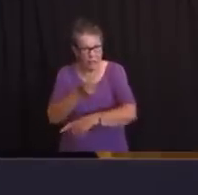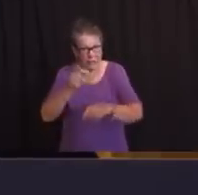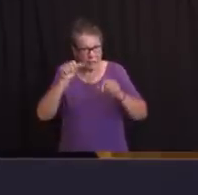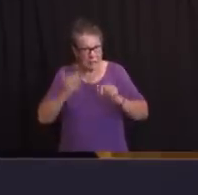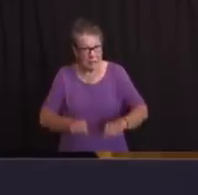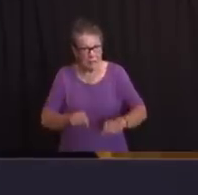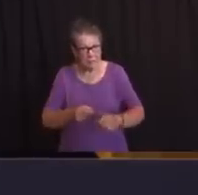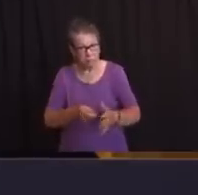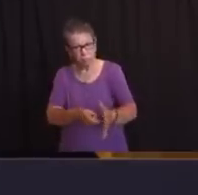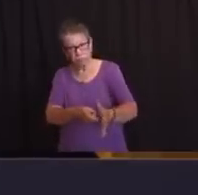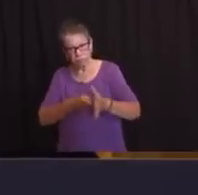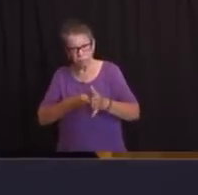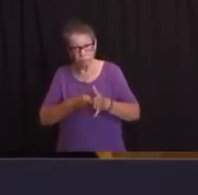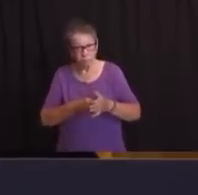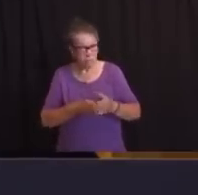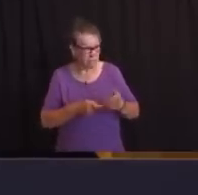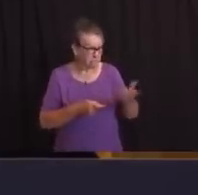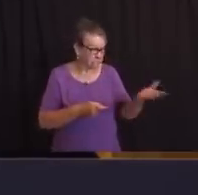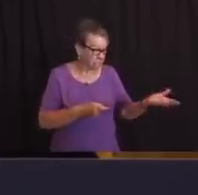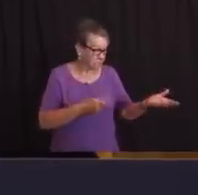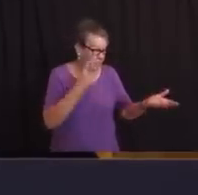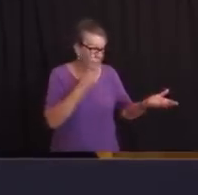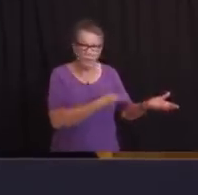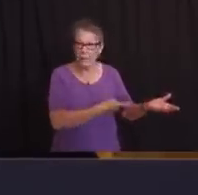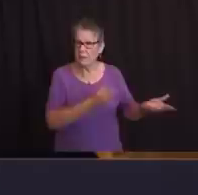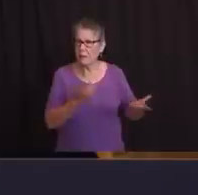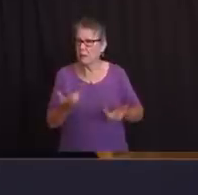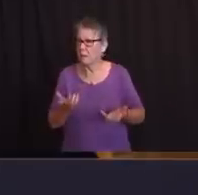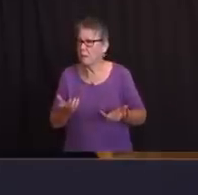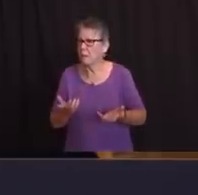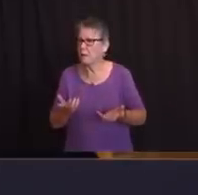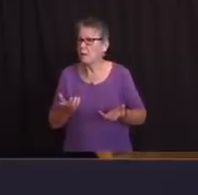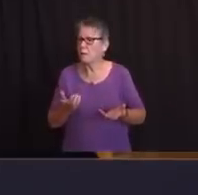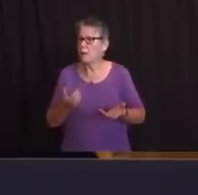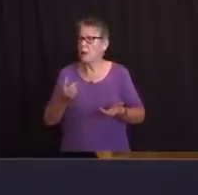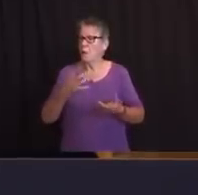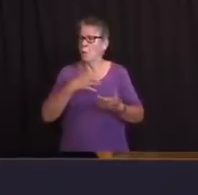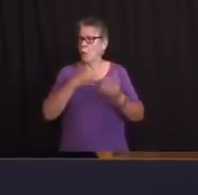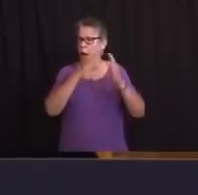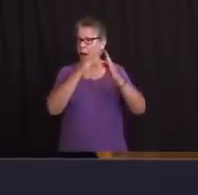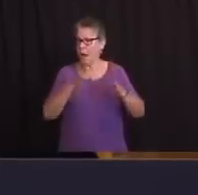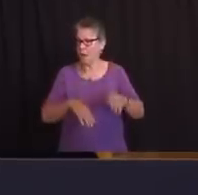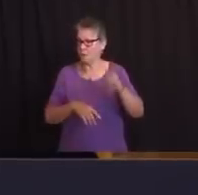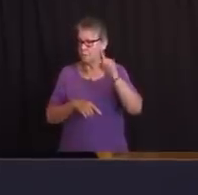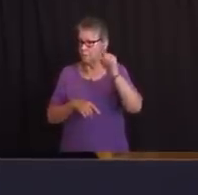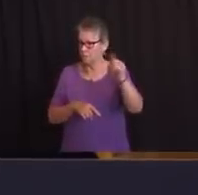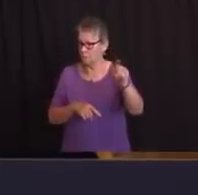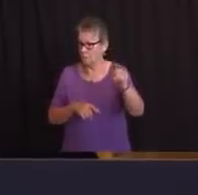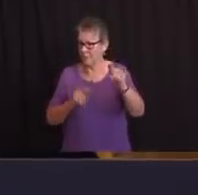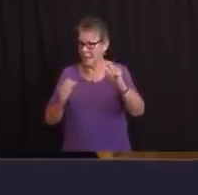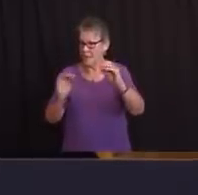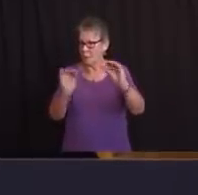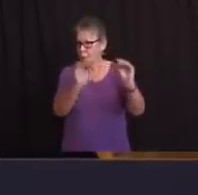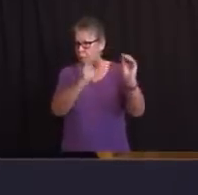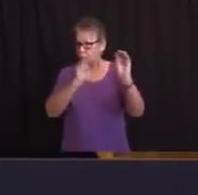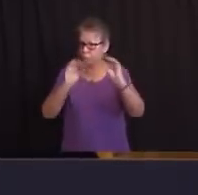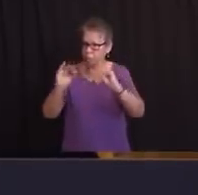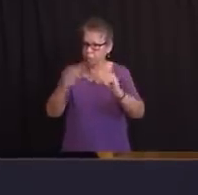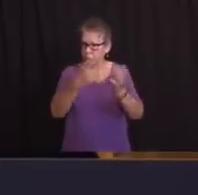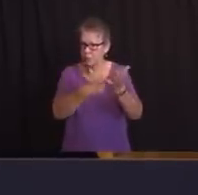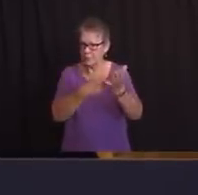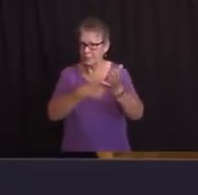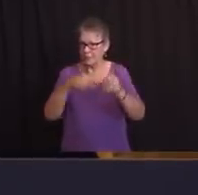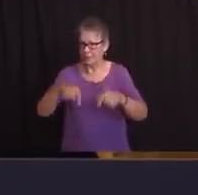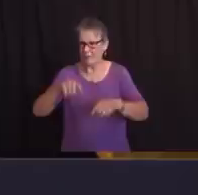disagree. There's a general school of thought out there. I know the White House believes this in deliberations with them, that if the emergency use words